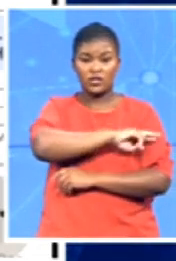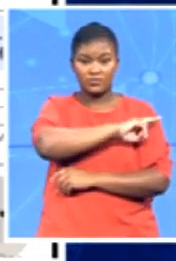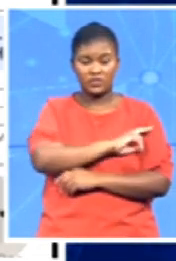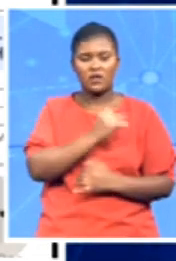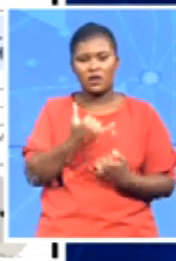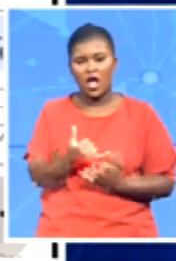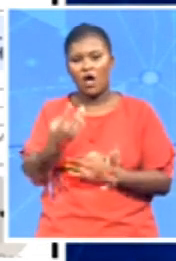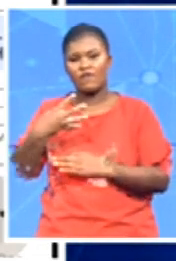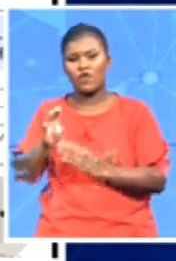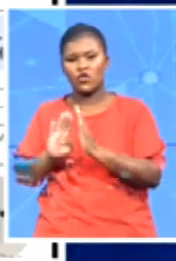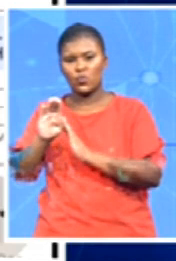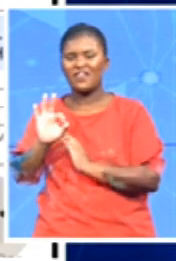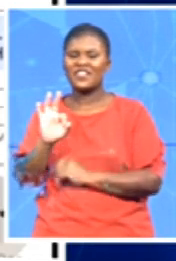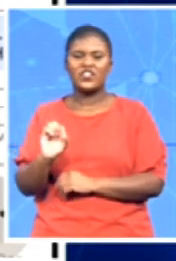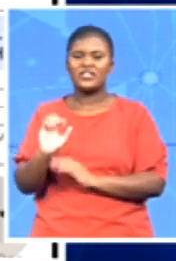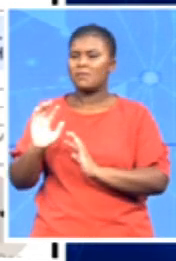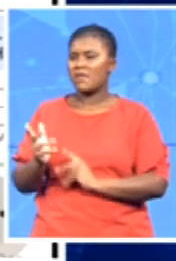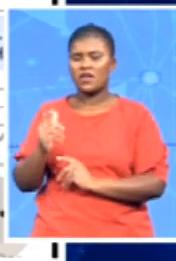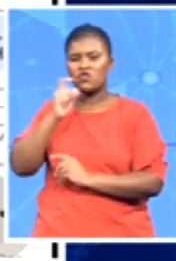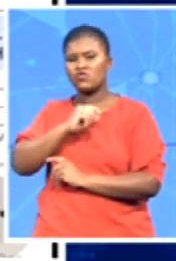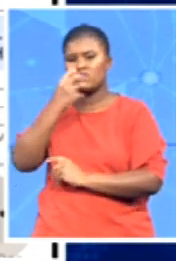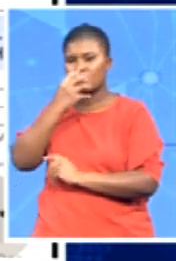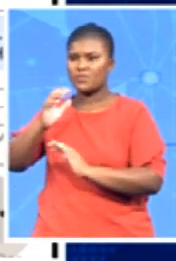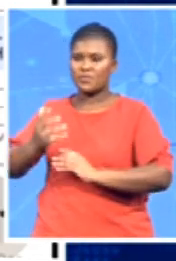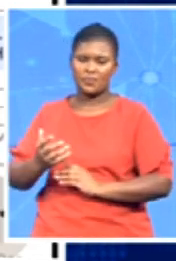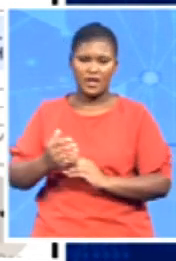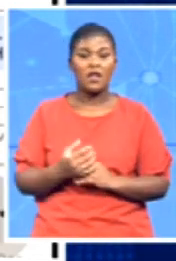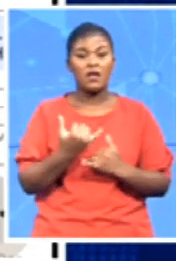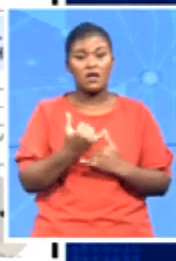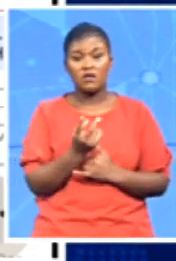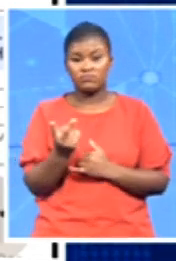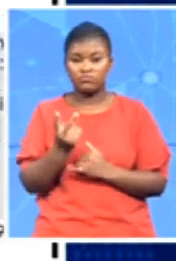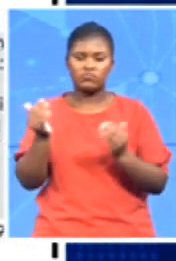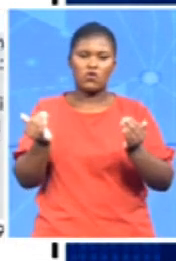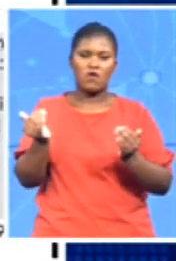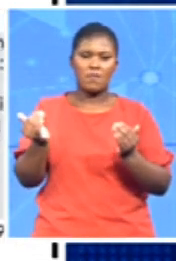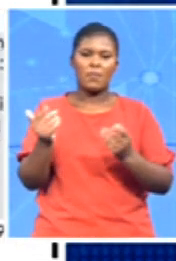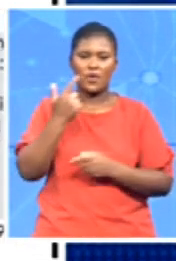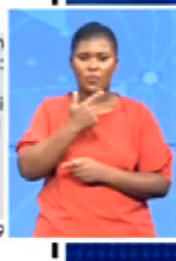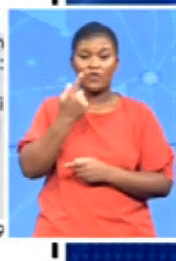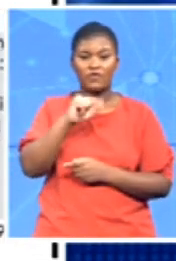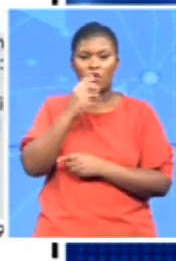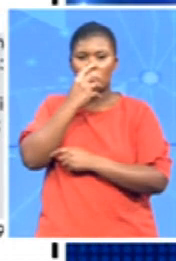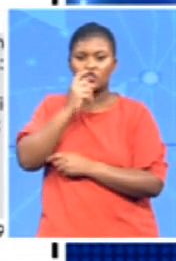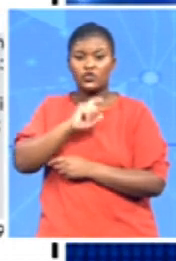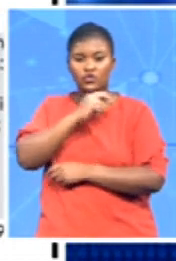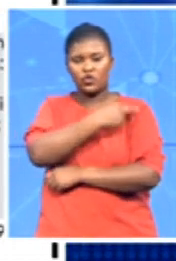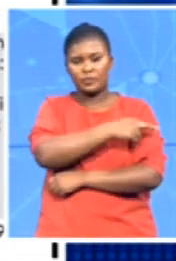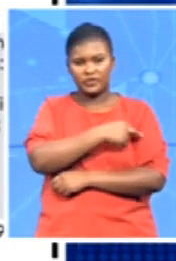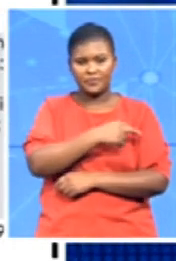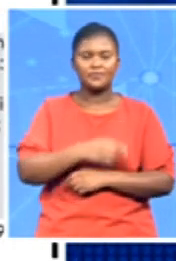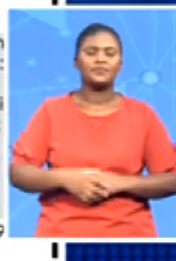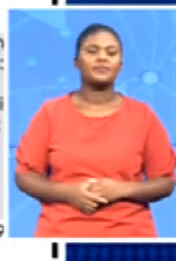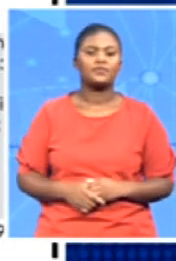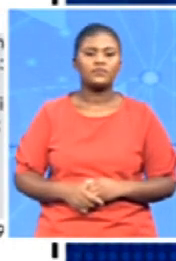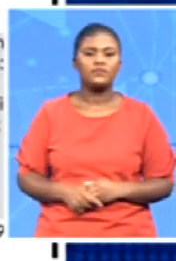were on high-flow nasal oxygen. It gives you the comparison of the oxygen use that we saw of the 4 waves. So what this means for this graphic is